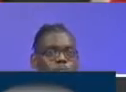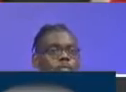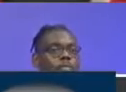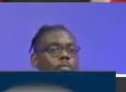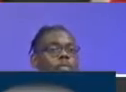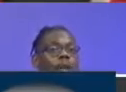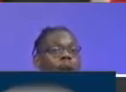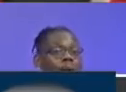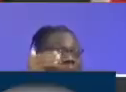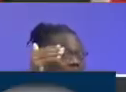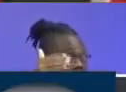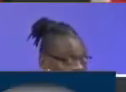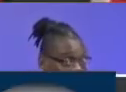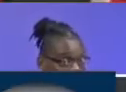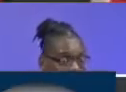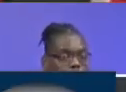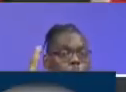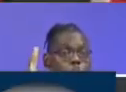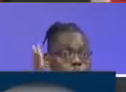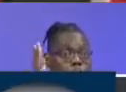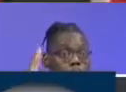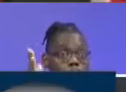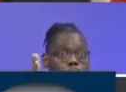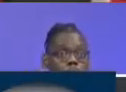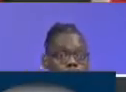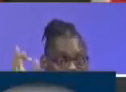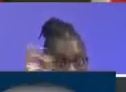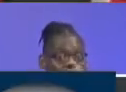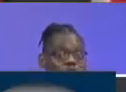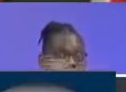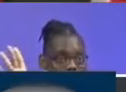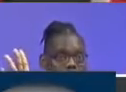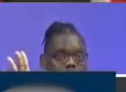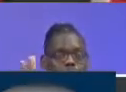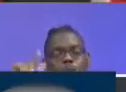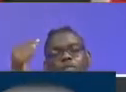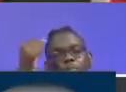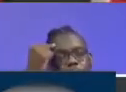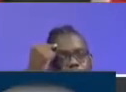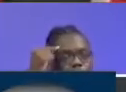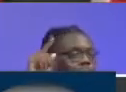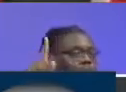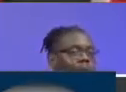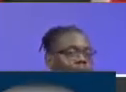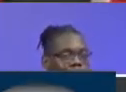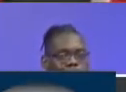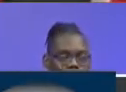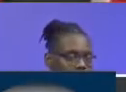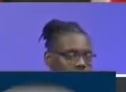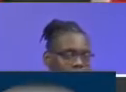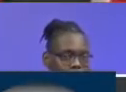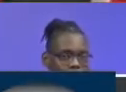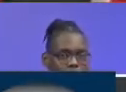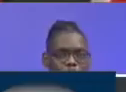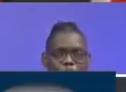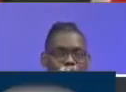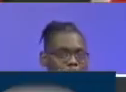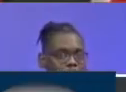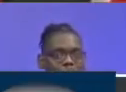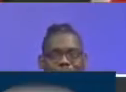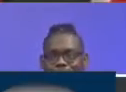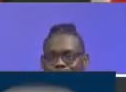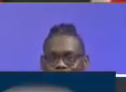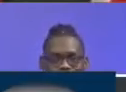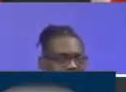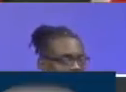of delinquency. A government cannot accept delinquency in a pandemic. And